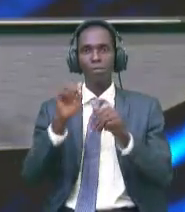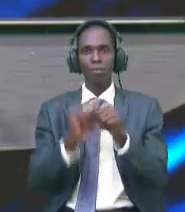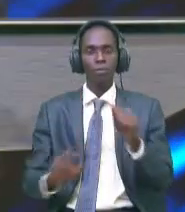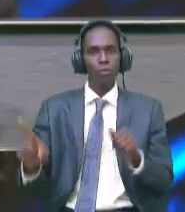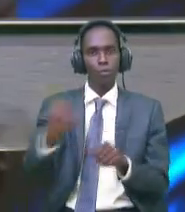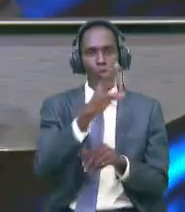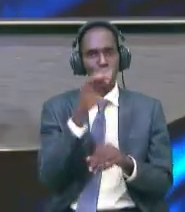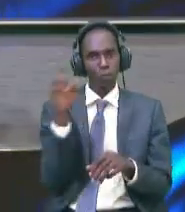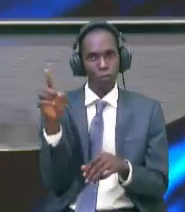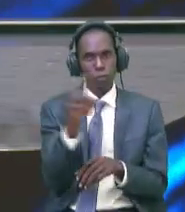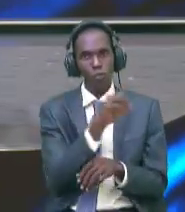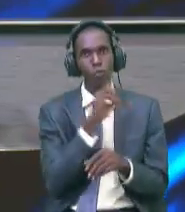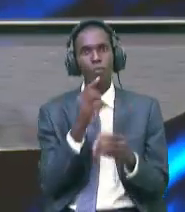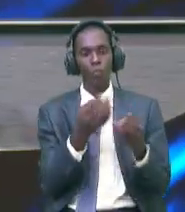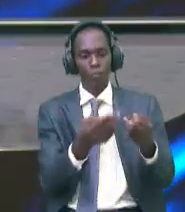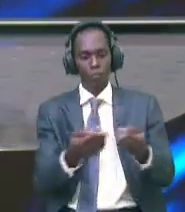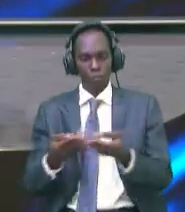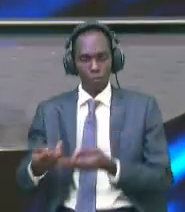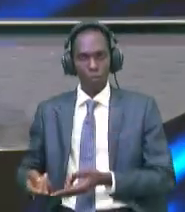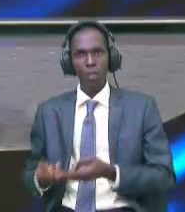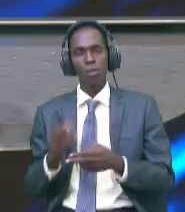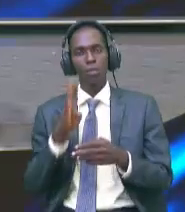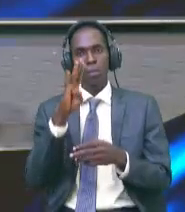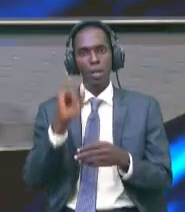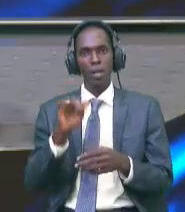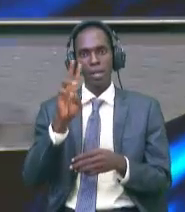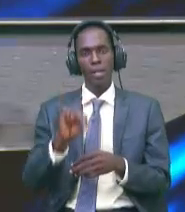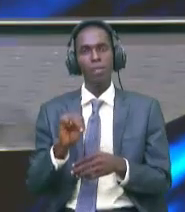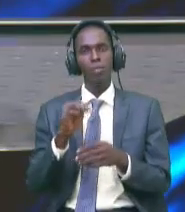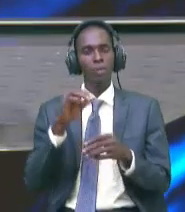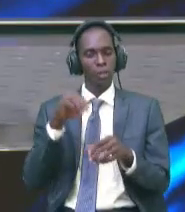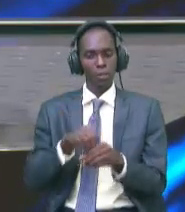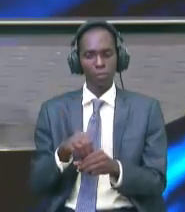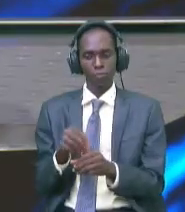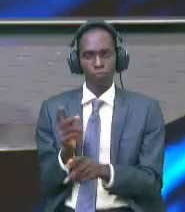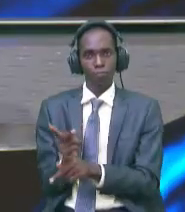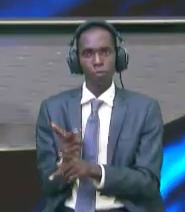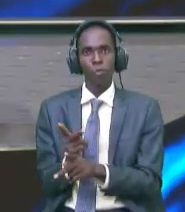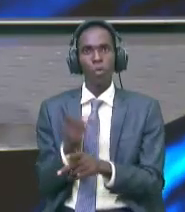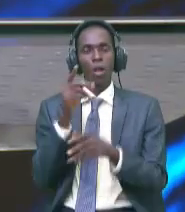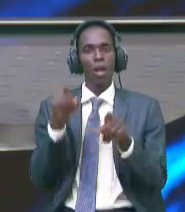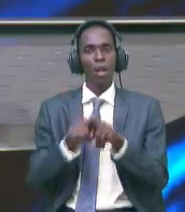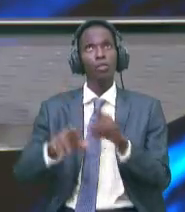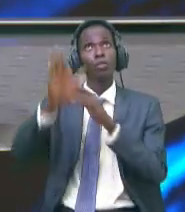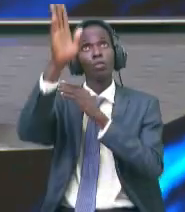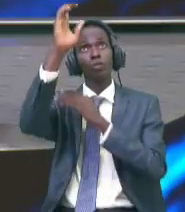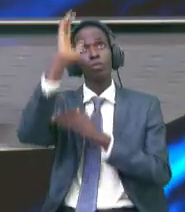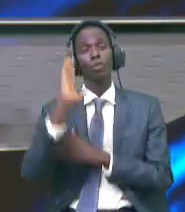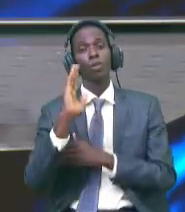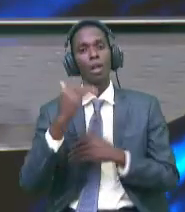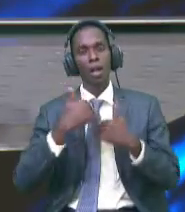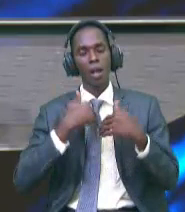of you lay by him his tongue, as God has prospered